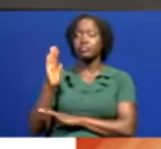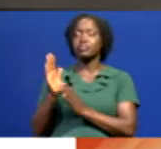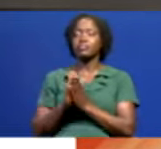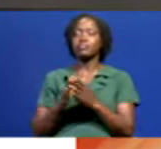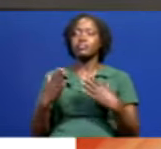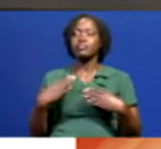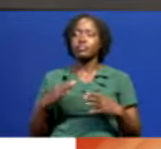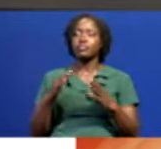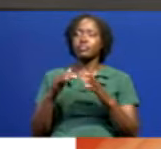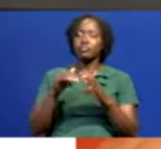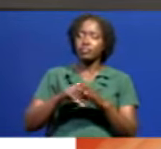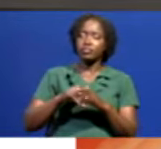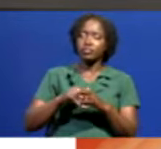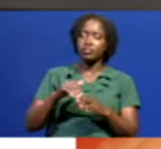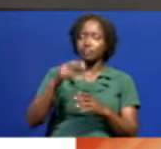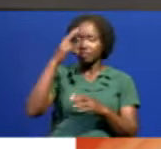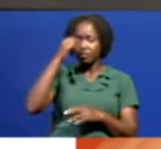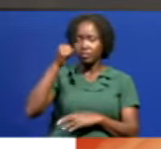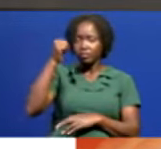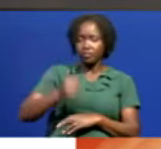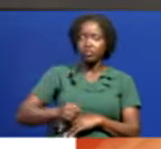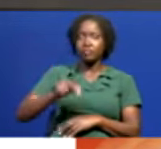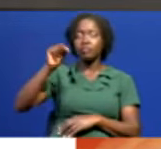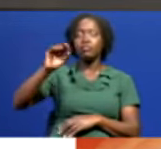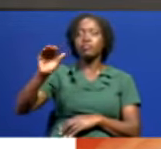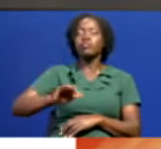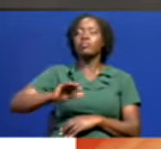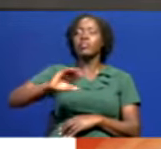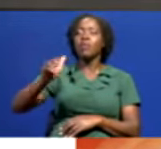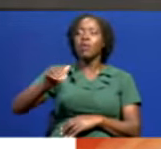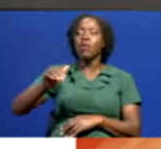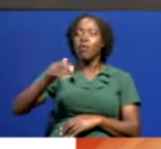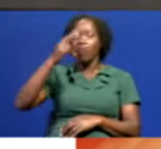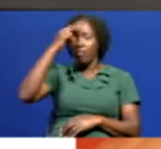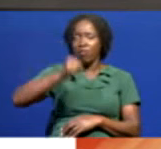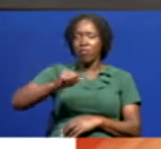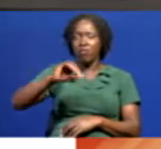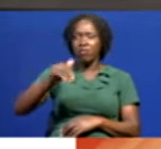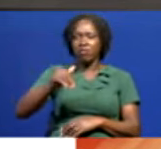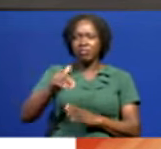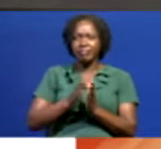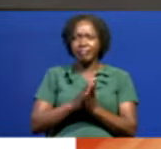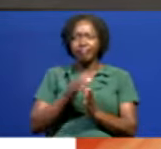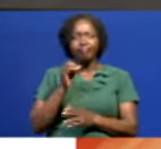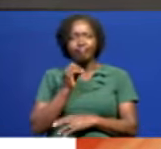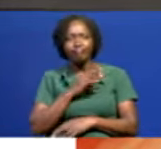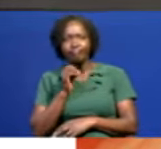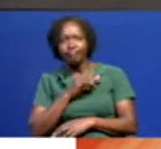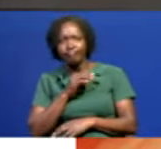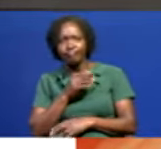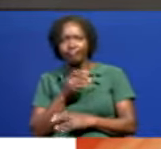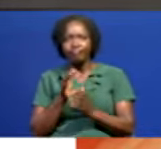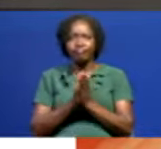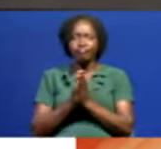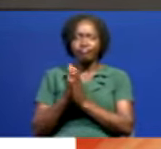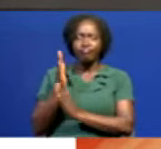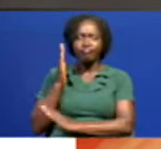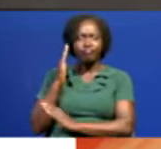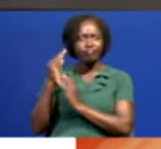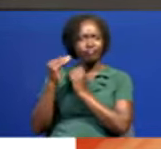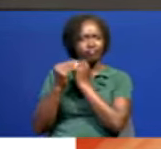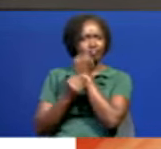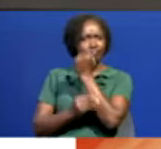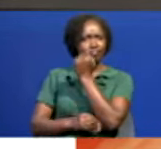Residents of Ololua Estate in Kajiado North Sub County of Kajiado County have raised an alarm over increasing cases of insecurity in the